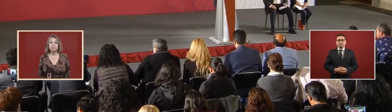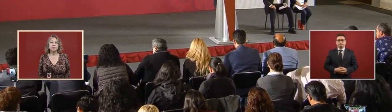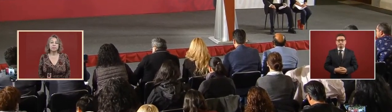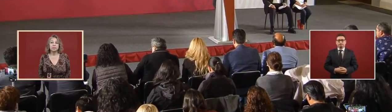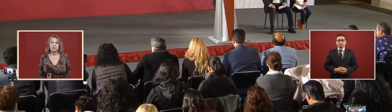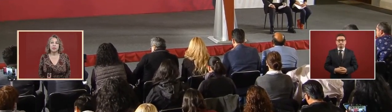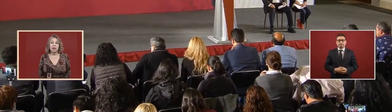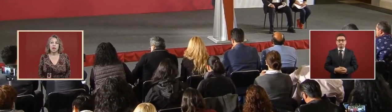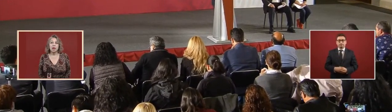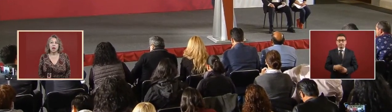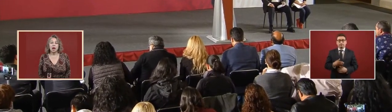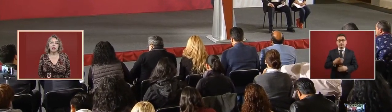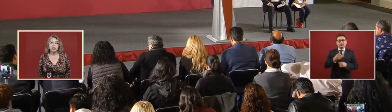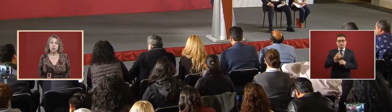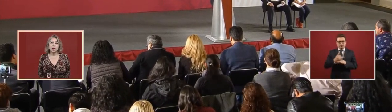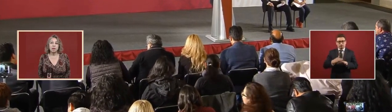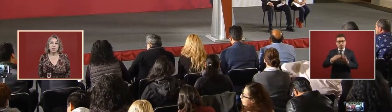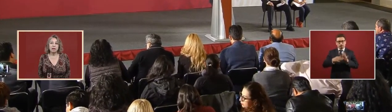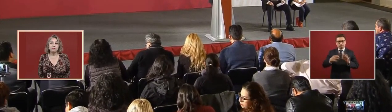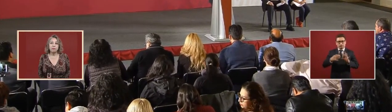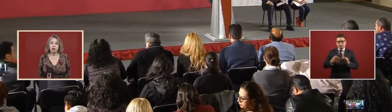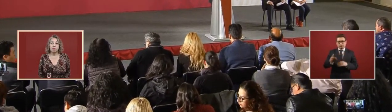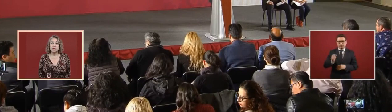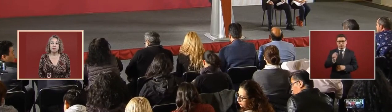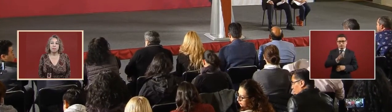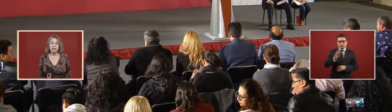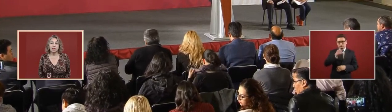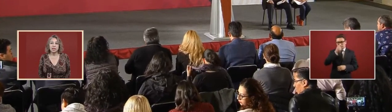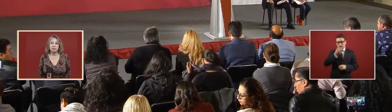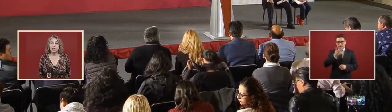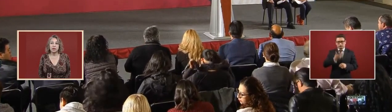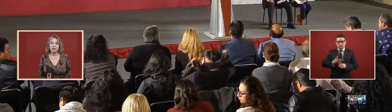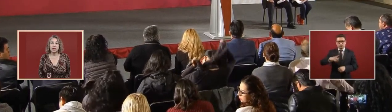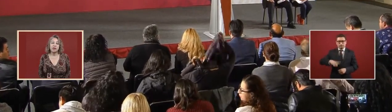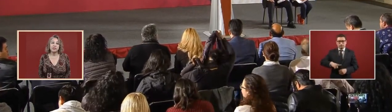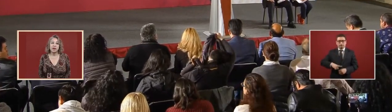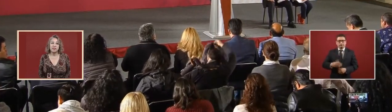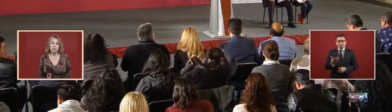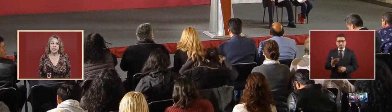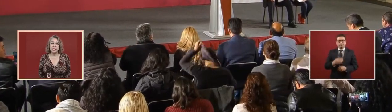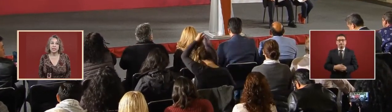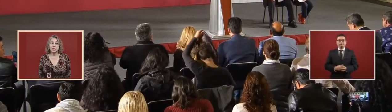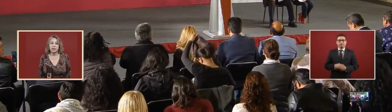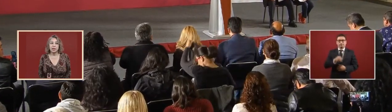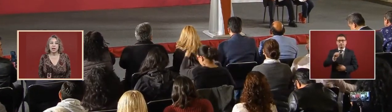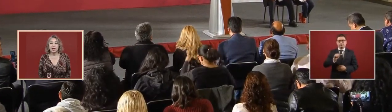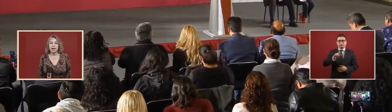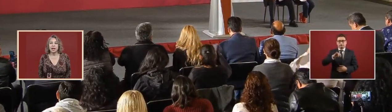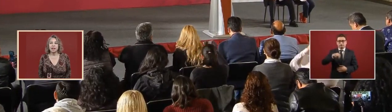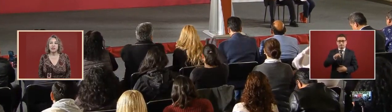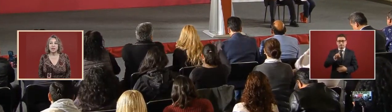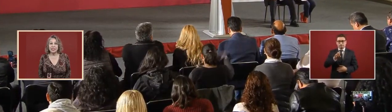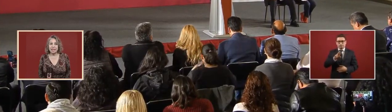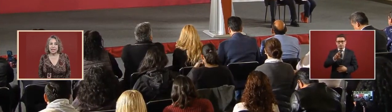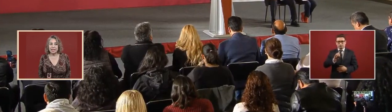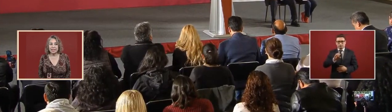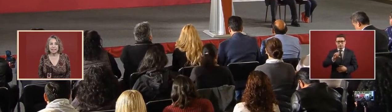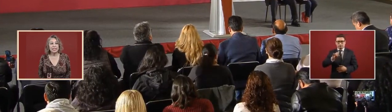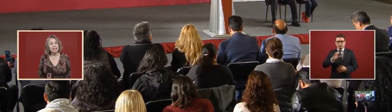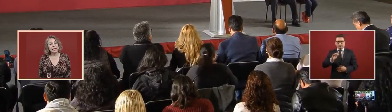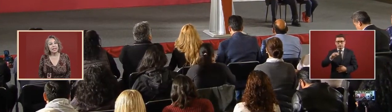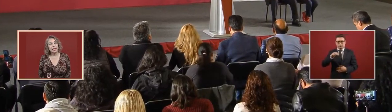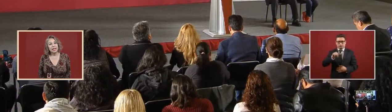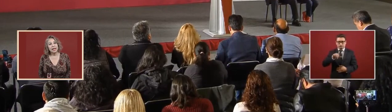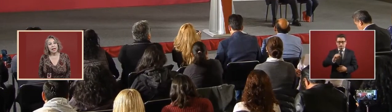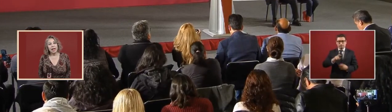nos informe so we're going to be informed by the Subsecretary of Government, Alejandro Encinas,